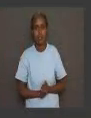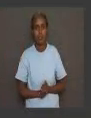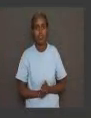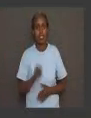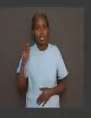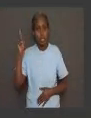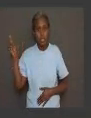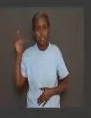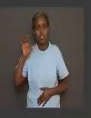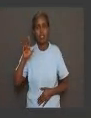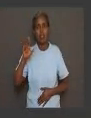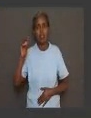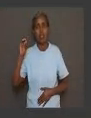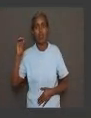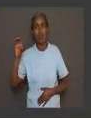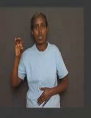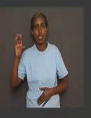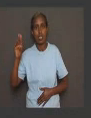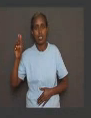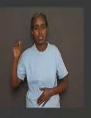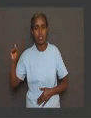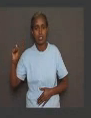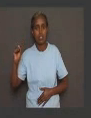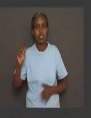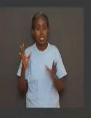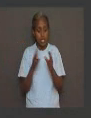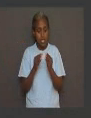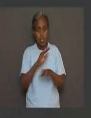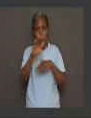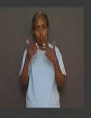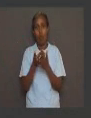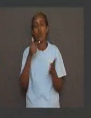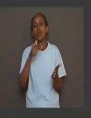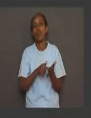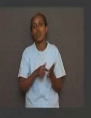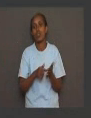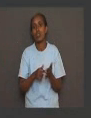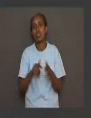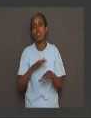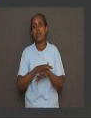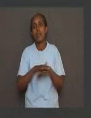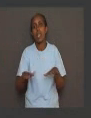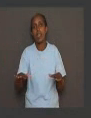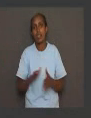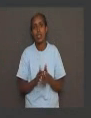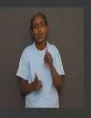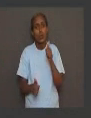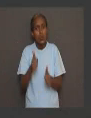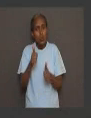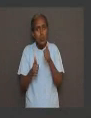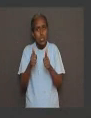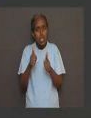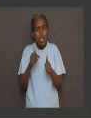This locus is the set of all points in a plane, which are